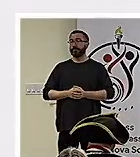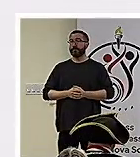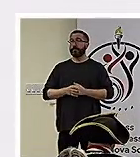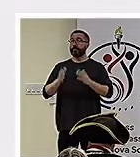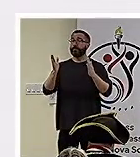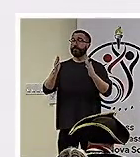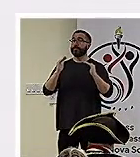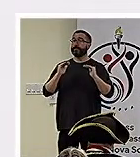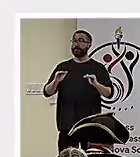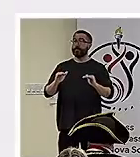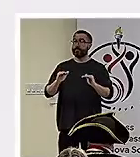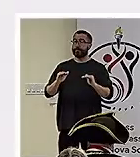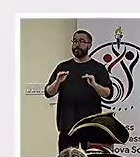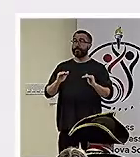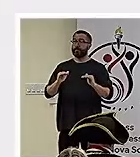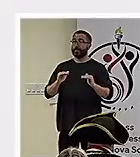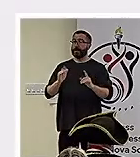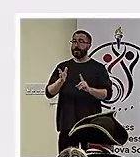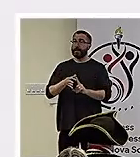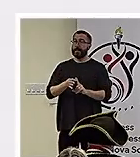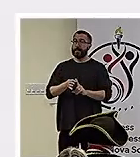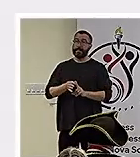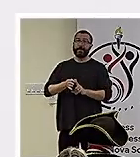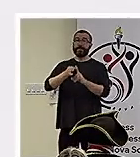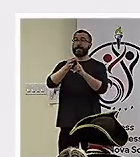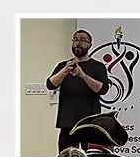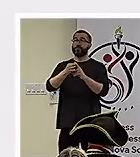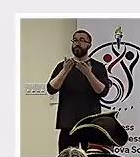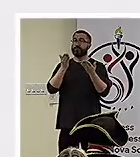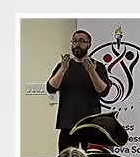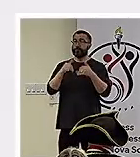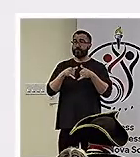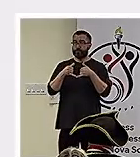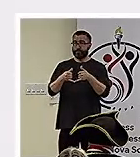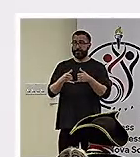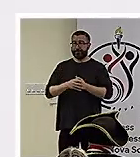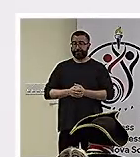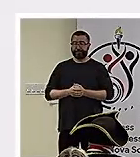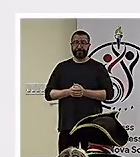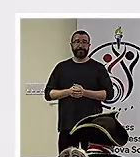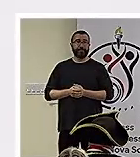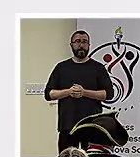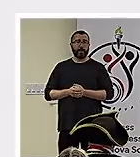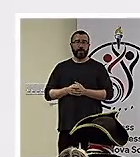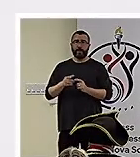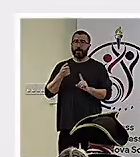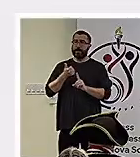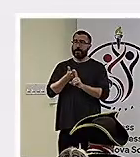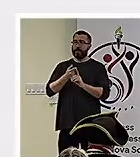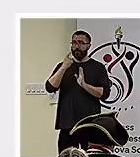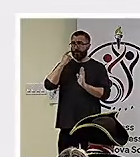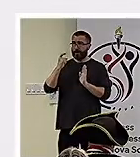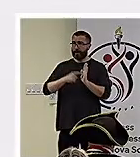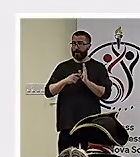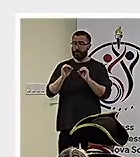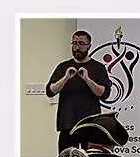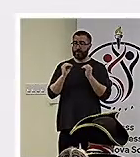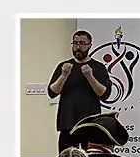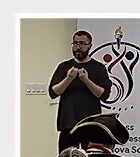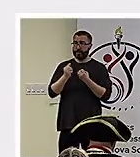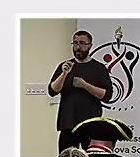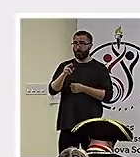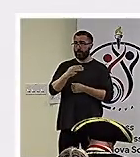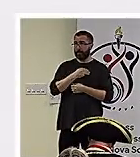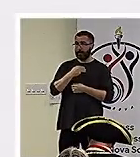Next, we are presenting the Exceptional Service Award. The Exceptional Service Award recognizes an organization or a